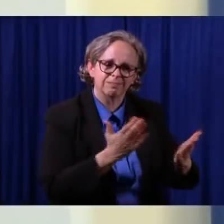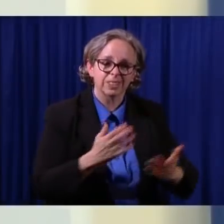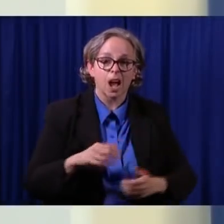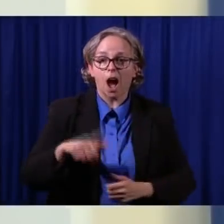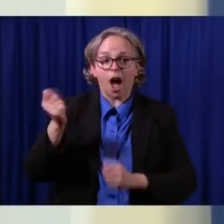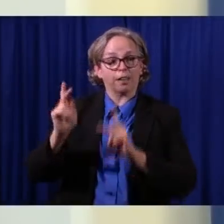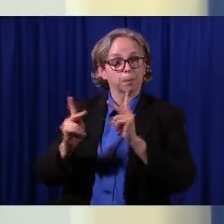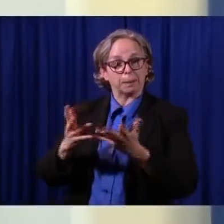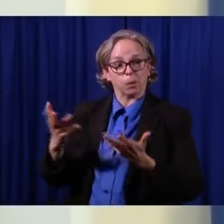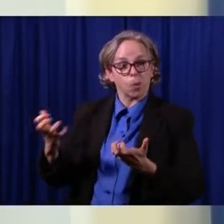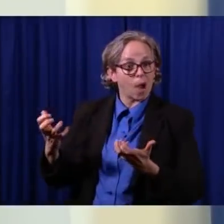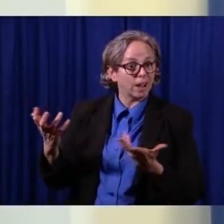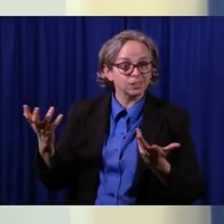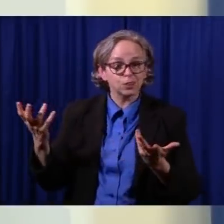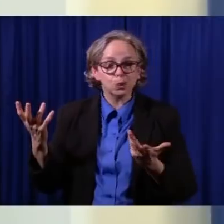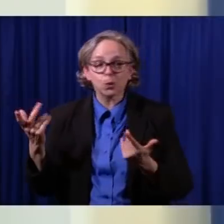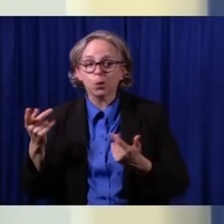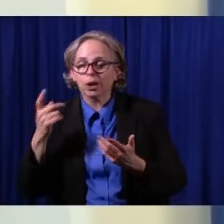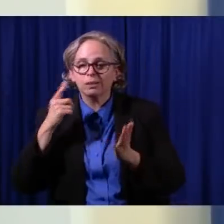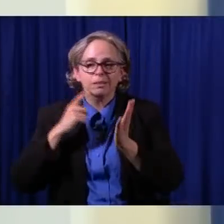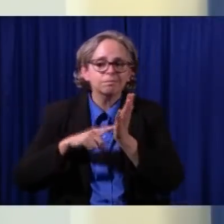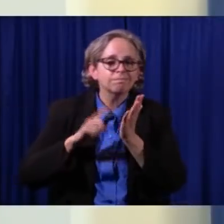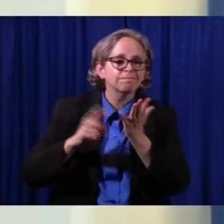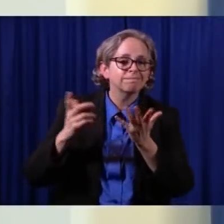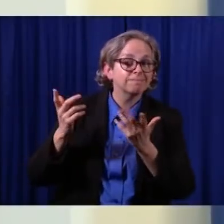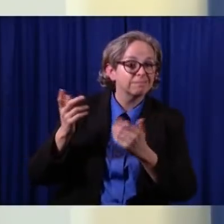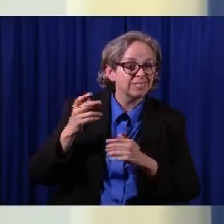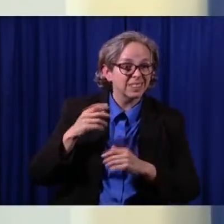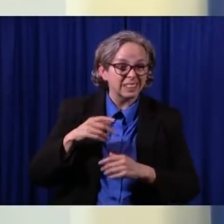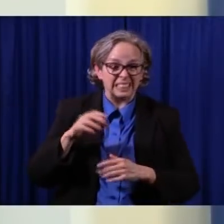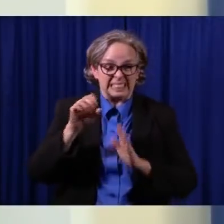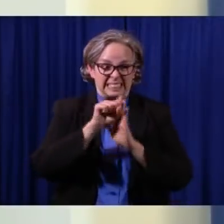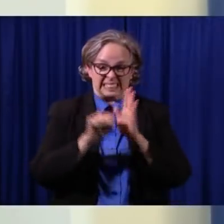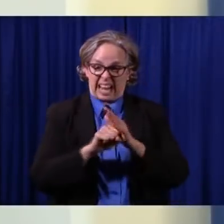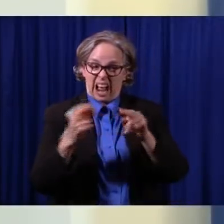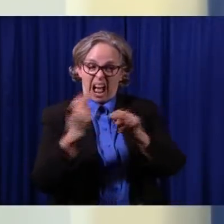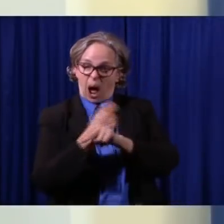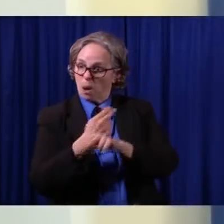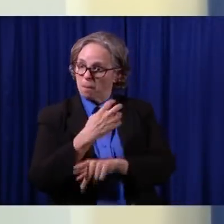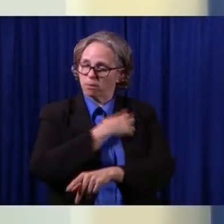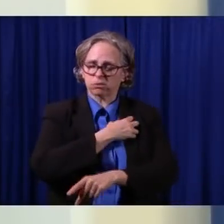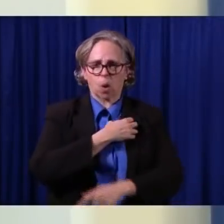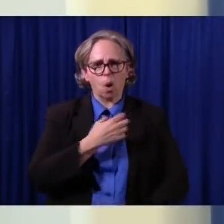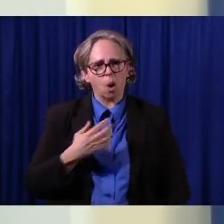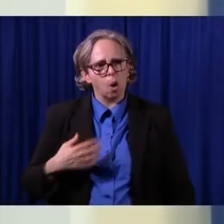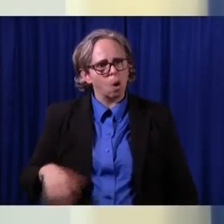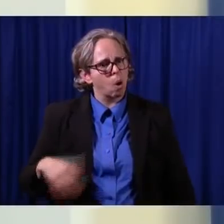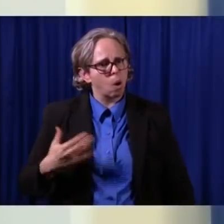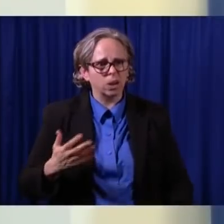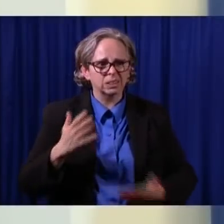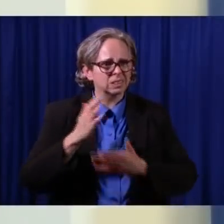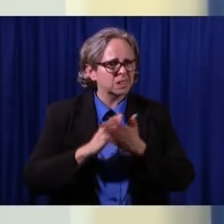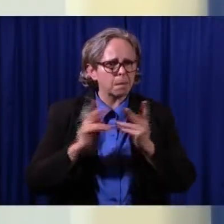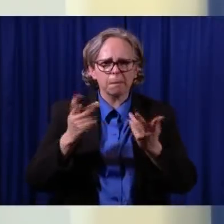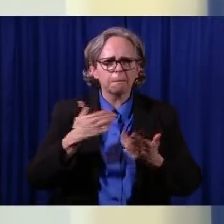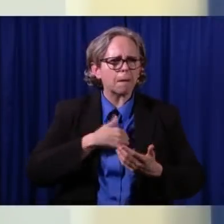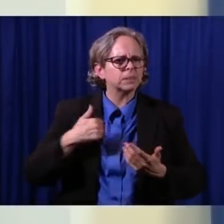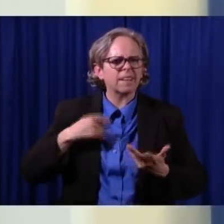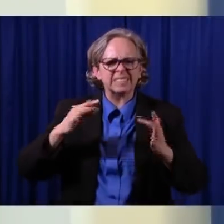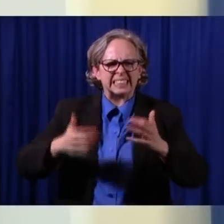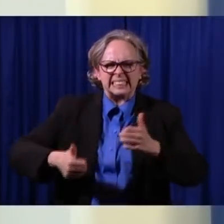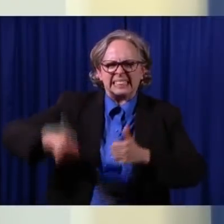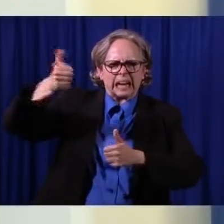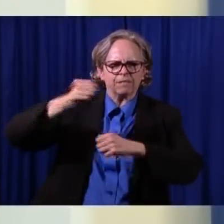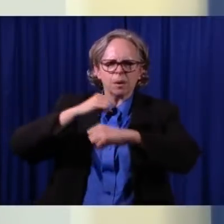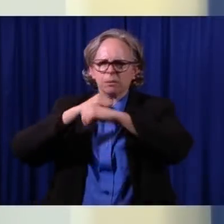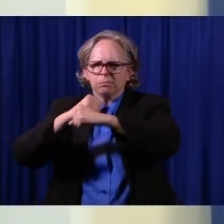shout out, if I could, to the State Highway Patrol, certainly to some members of the Executive Protection Team, to Jason,